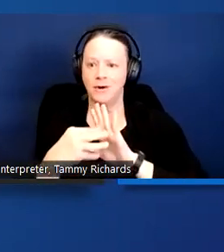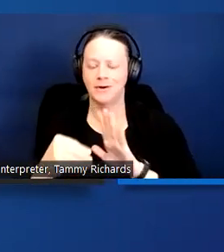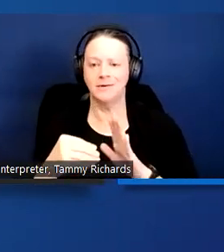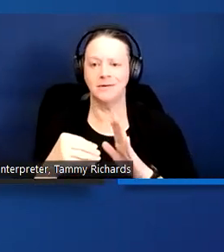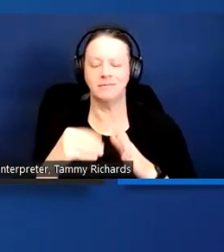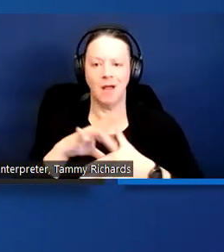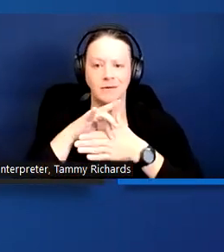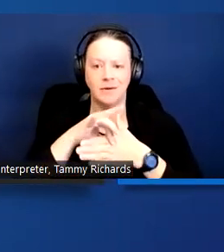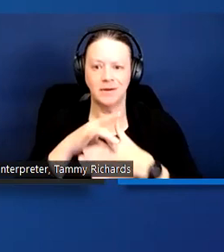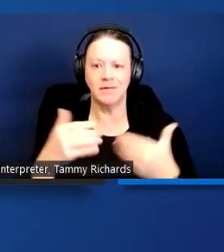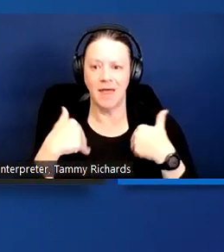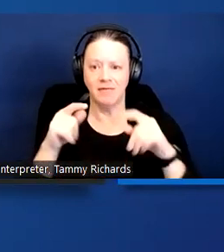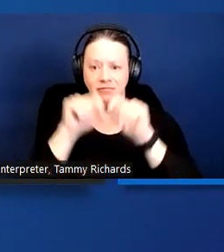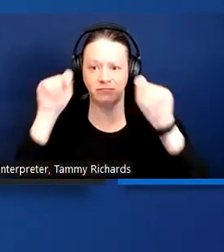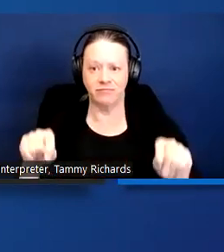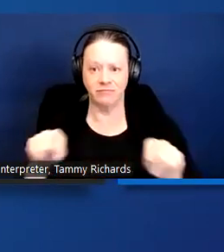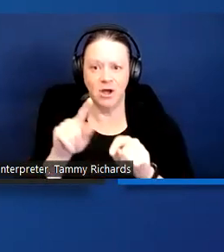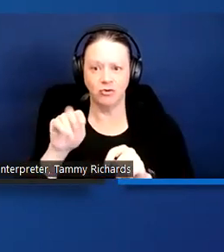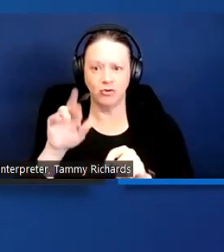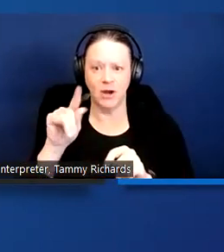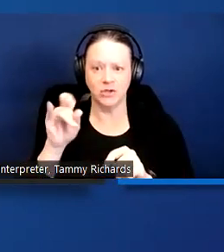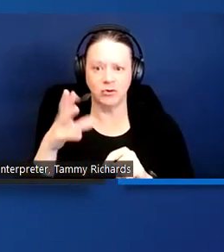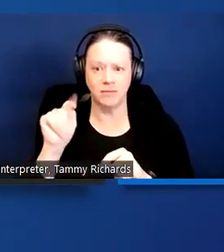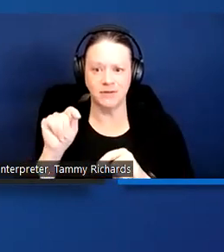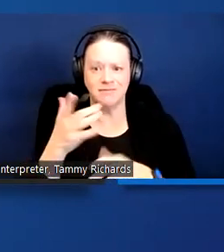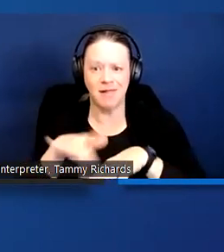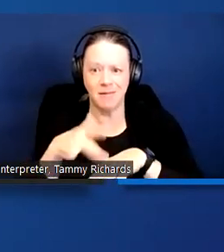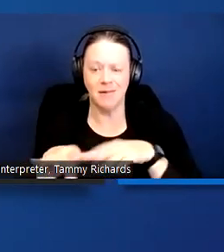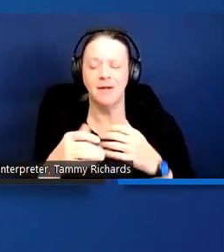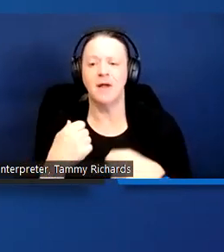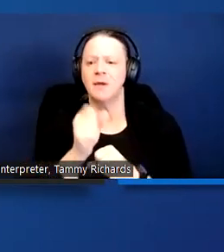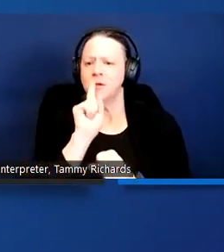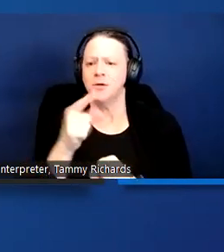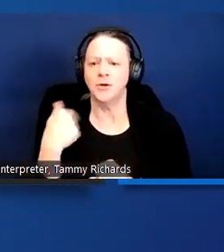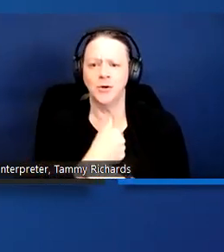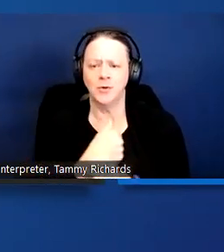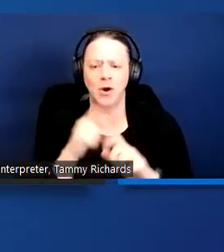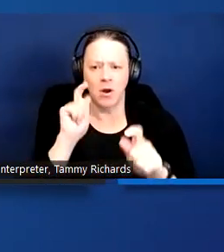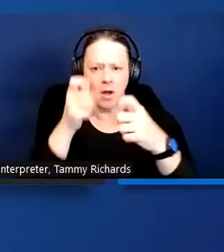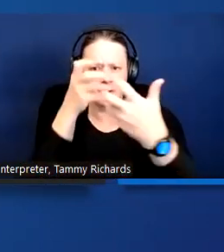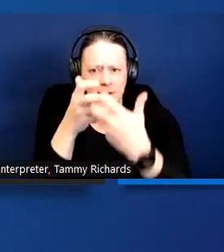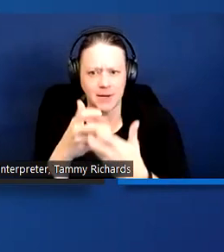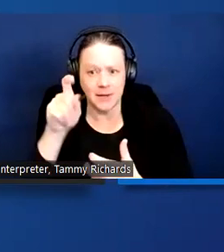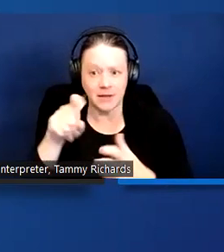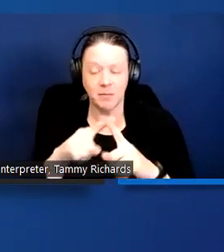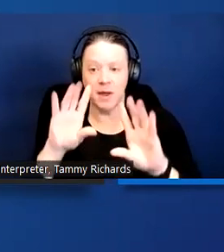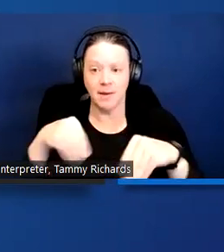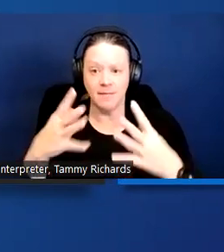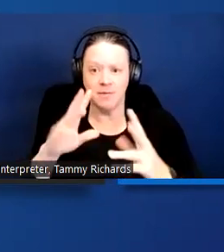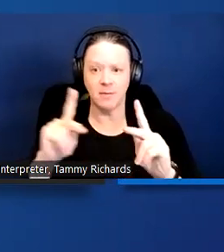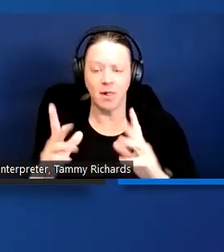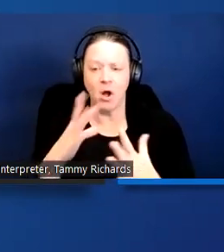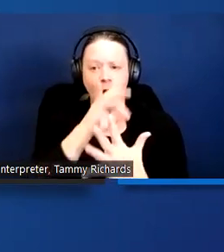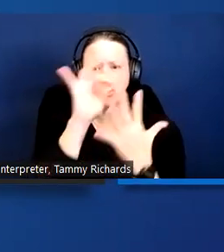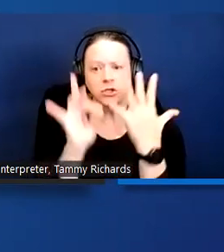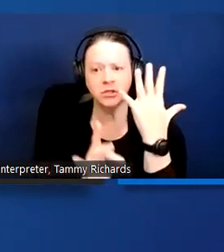transcript available, making sure that we're accommodating not just needs and such, but we're giving people choices and the